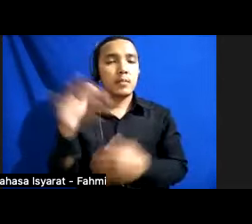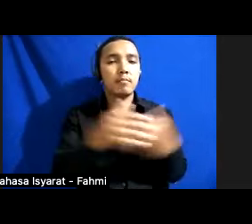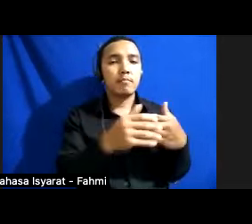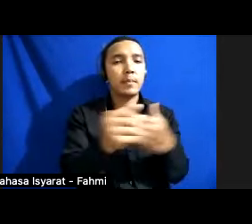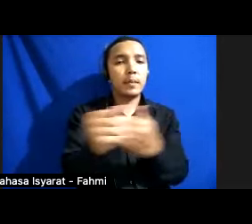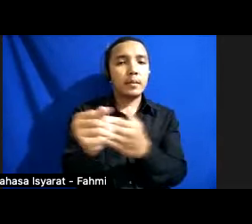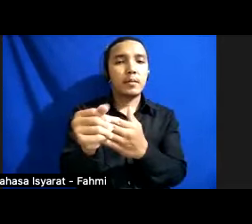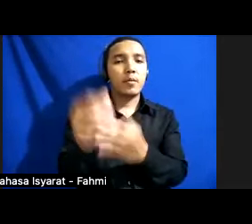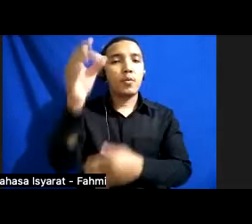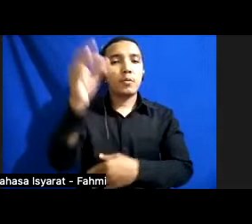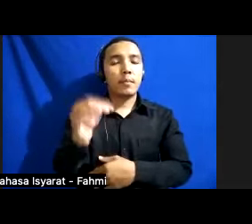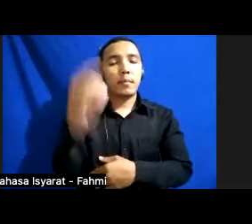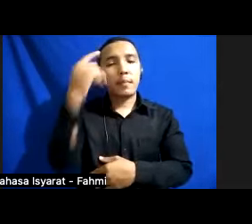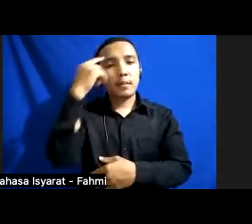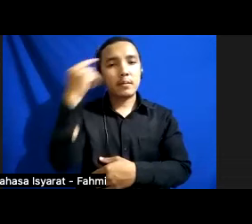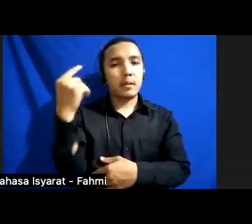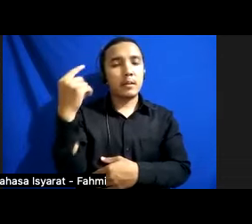municipal government